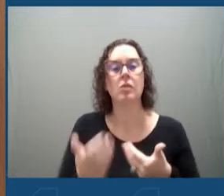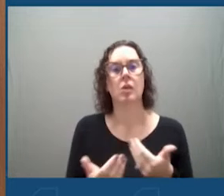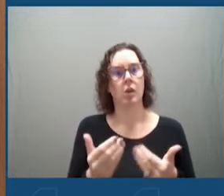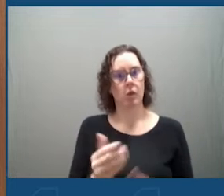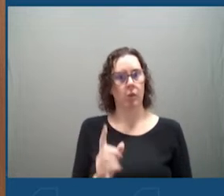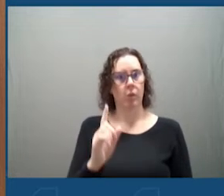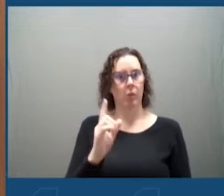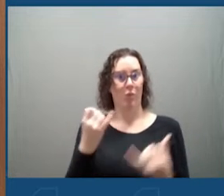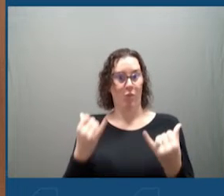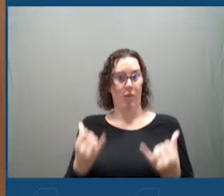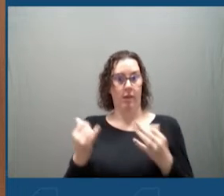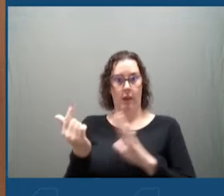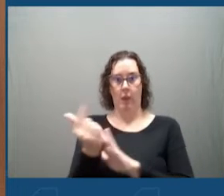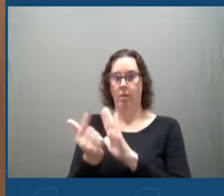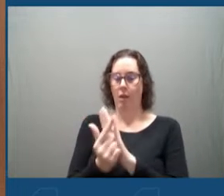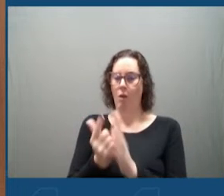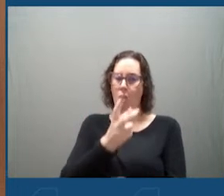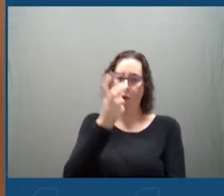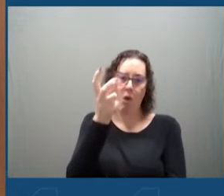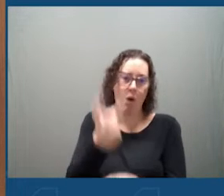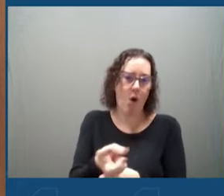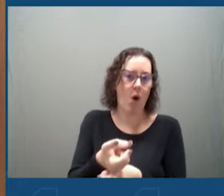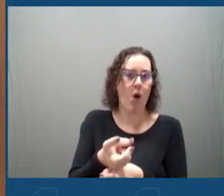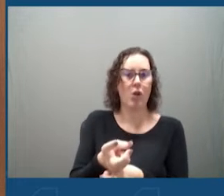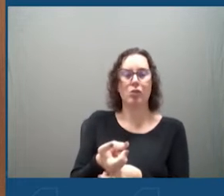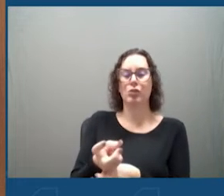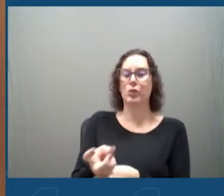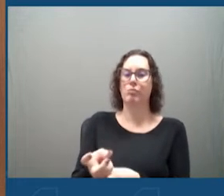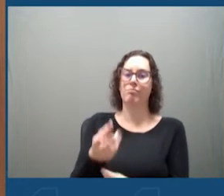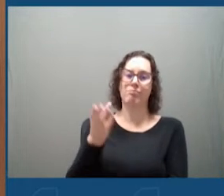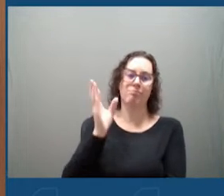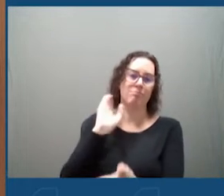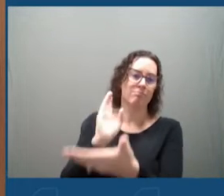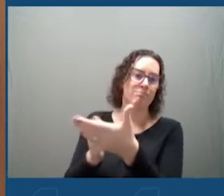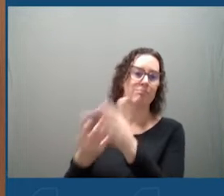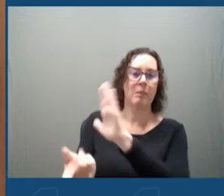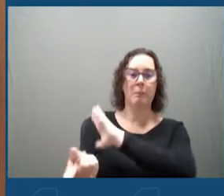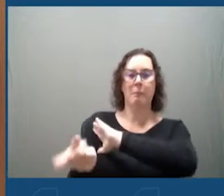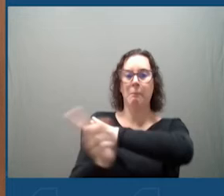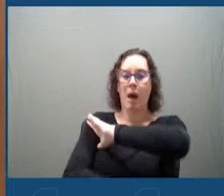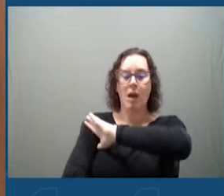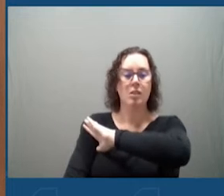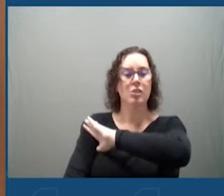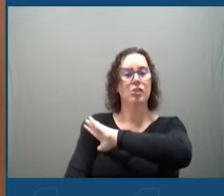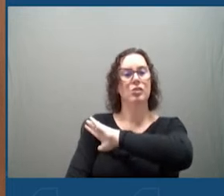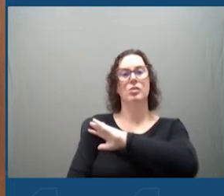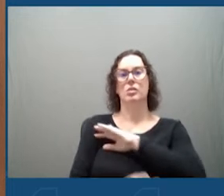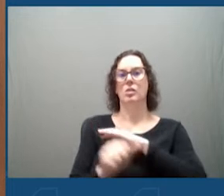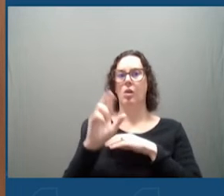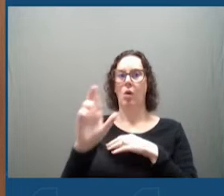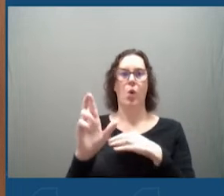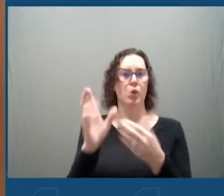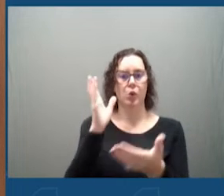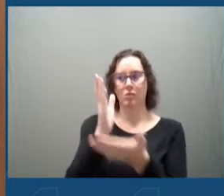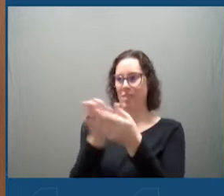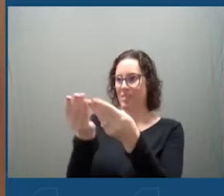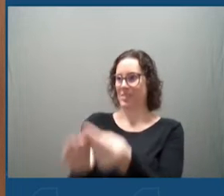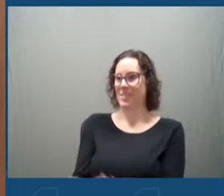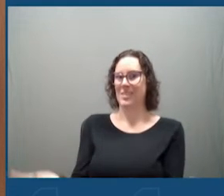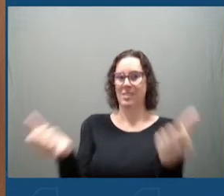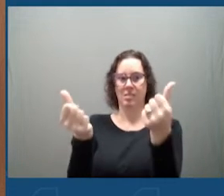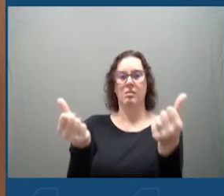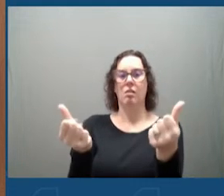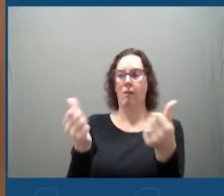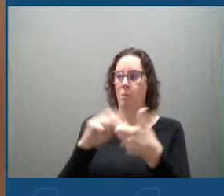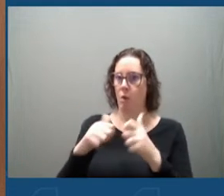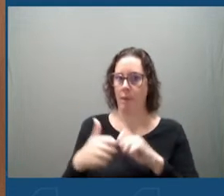current law to prosecute these crimes or to remedy the harm of title having passed improperly under our